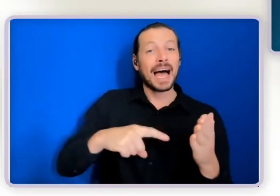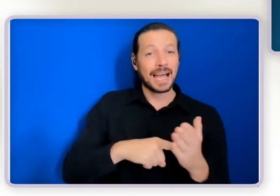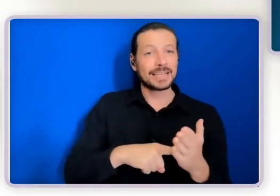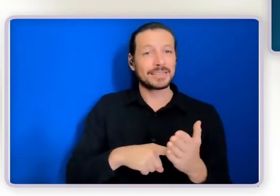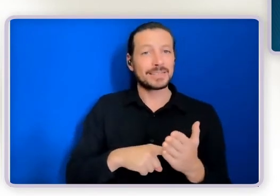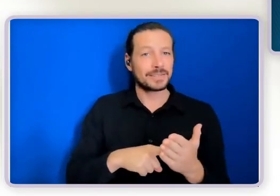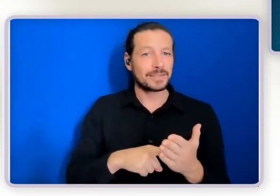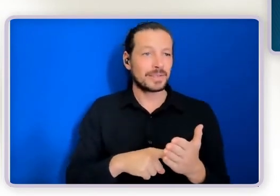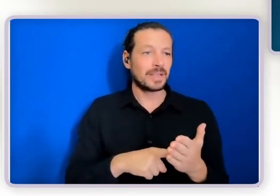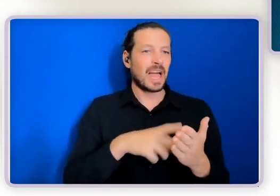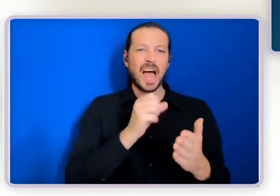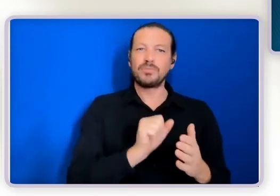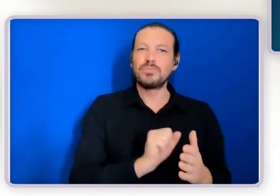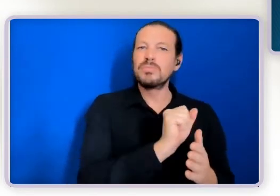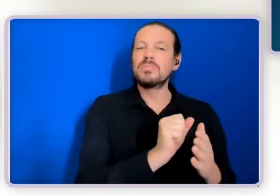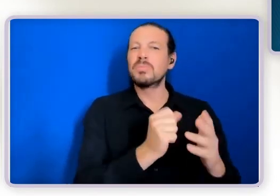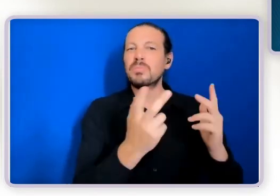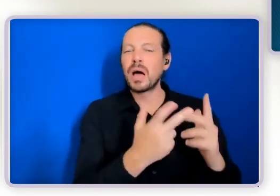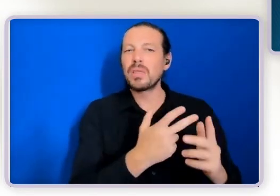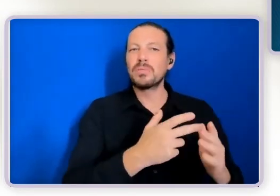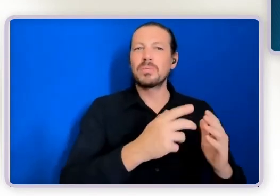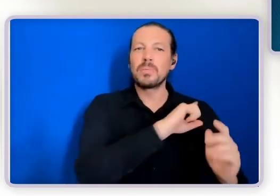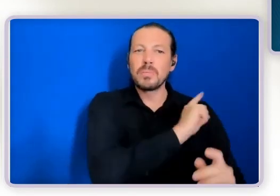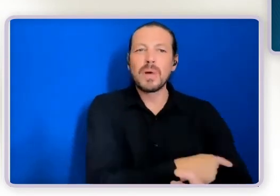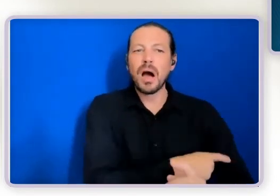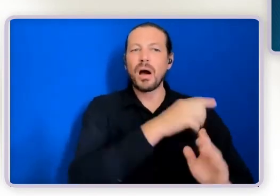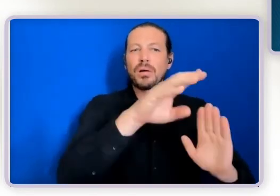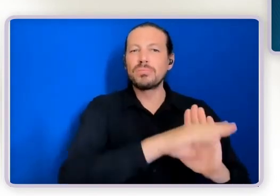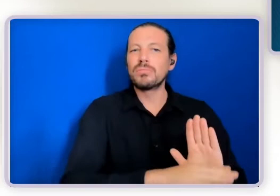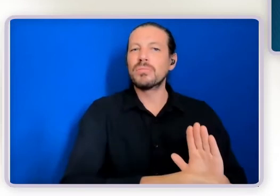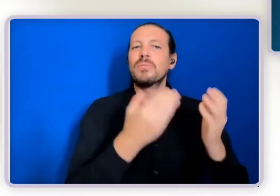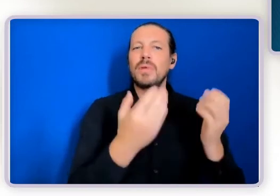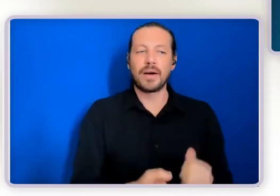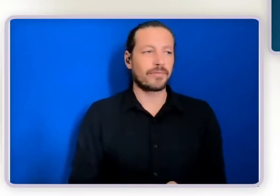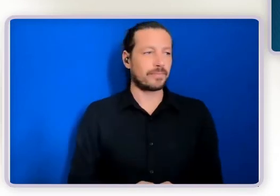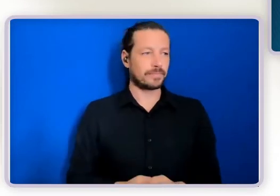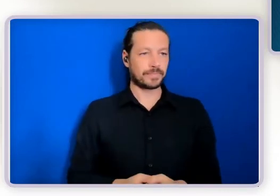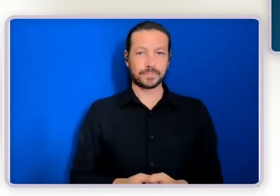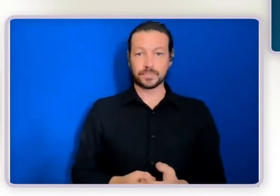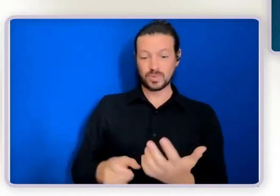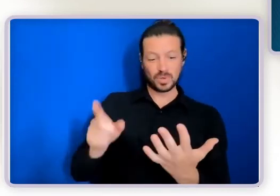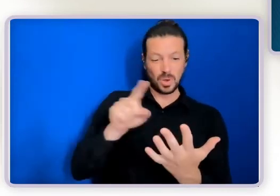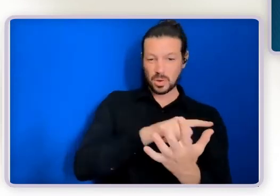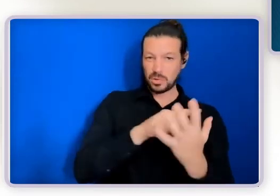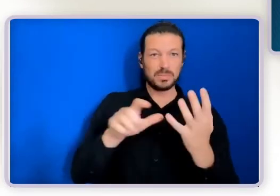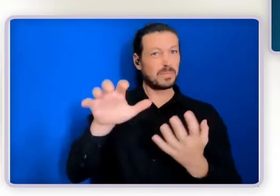own regulations. So as you can see, it's a real hodgepodge of different laws and regulations,